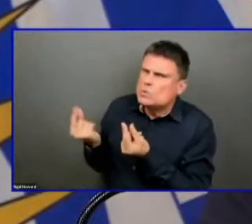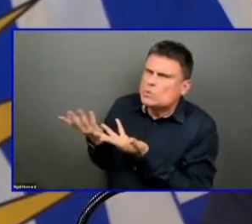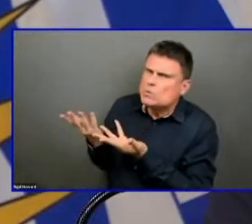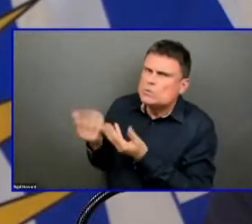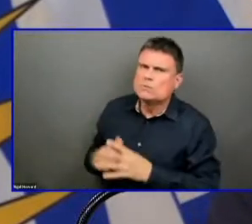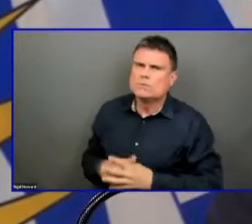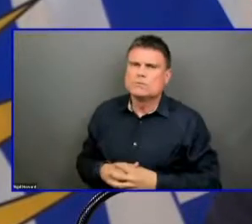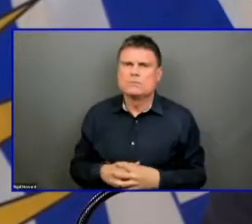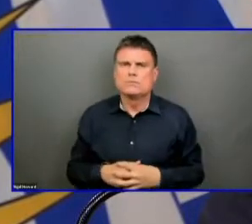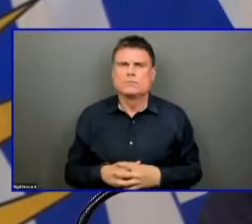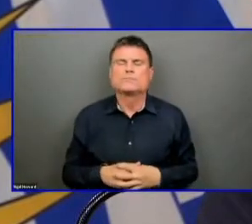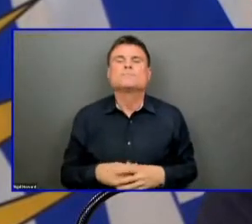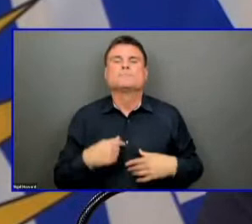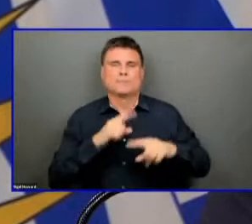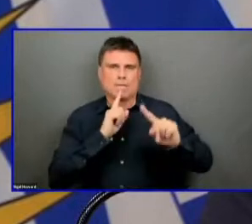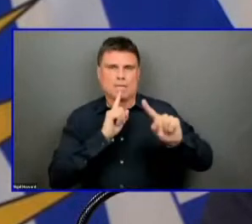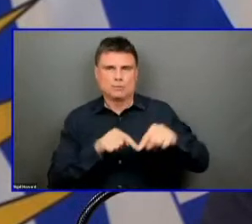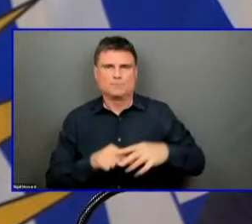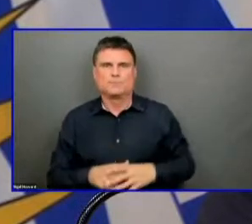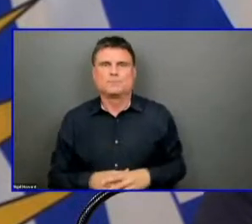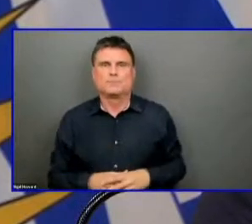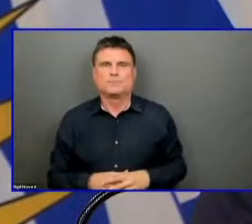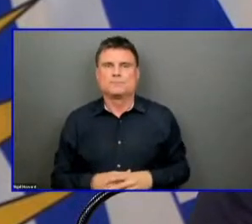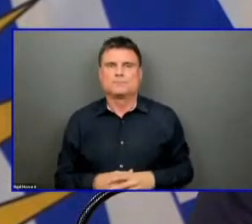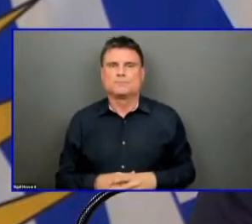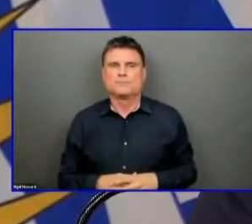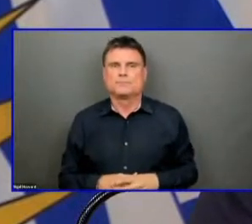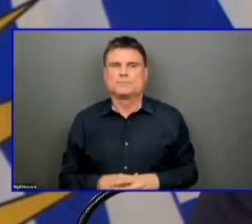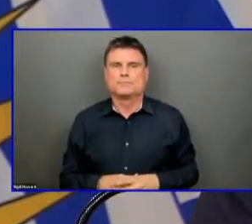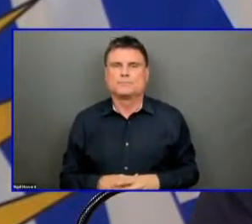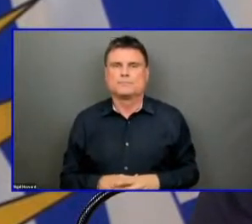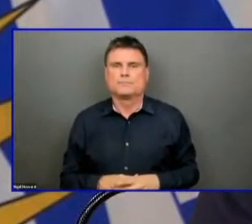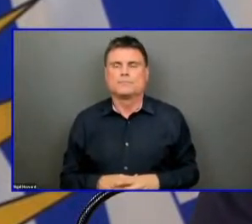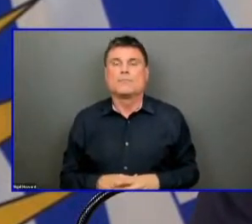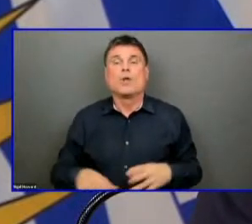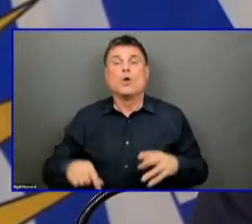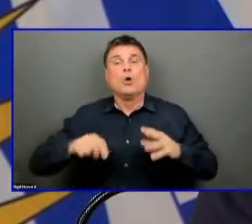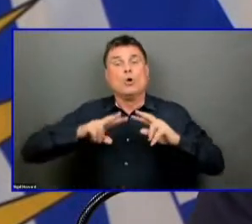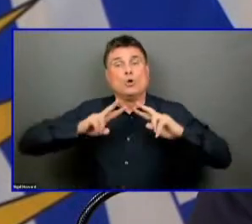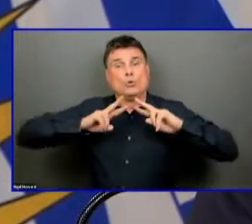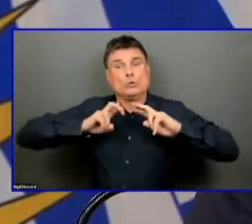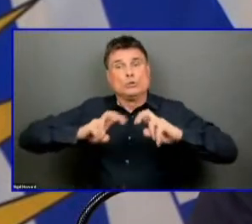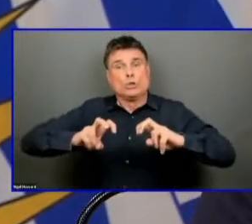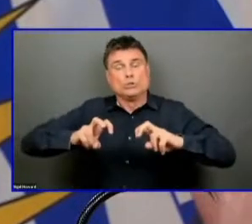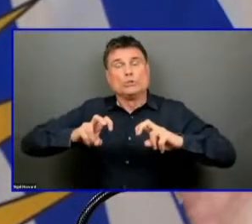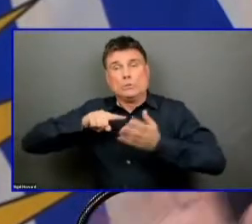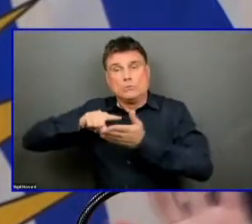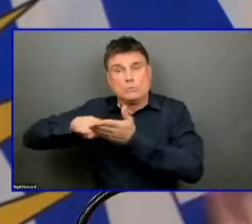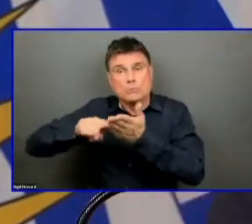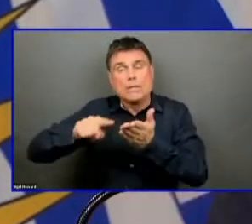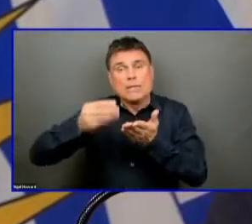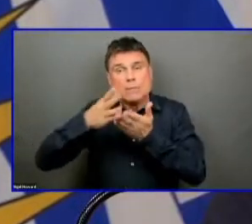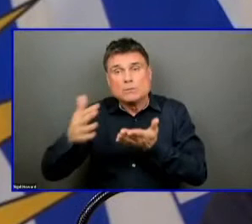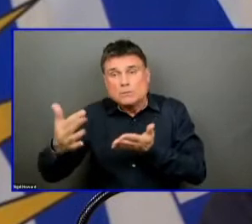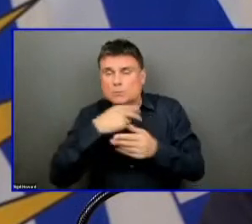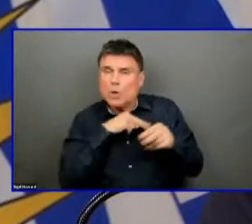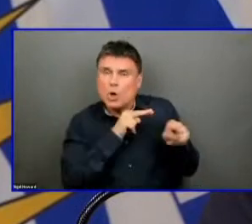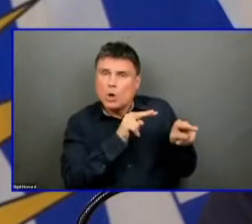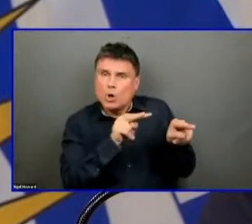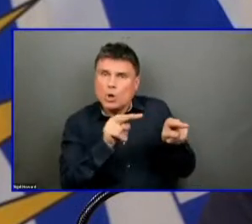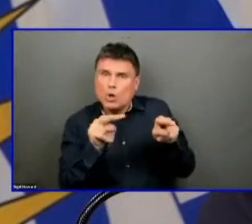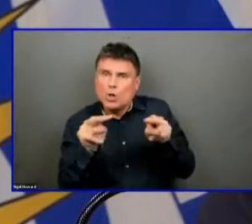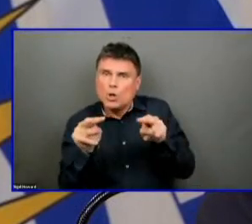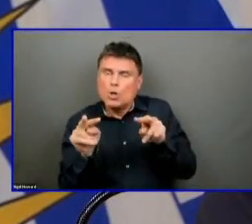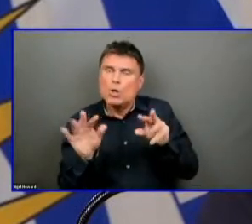factor in necessarily the fact that we are seeing some impact of the measures that have been put in place. But the conclusions that